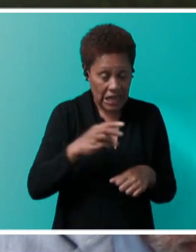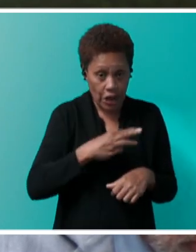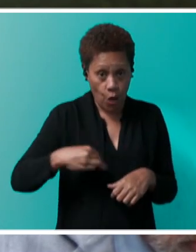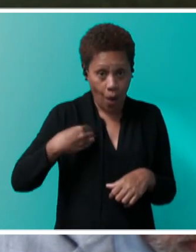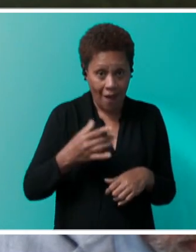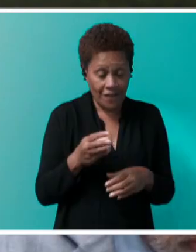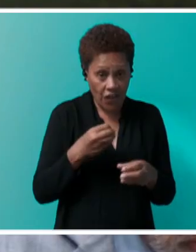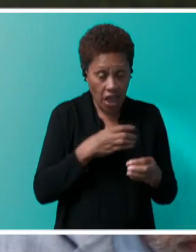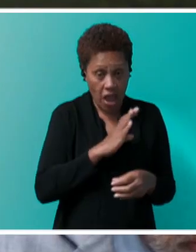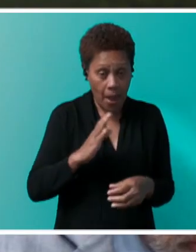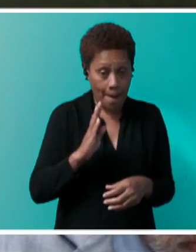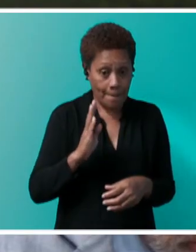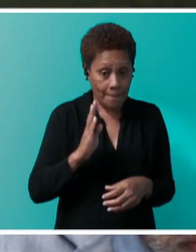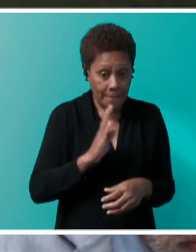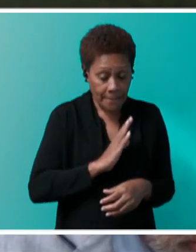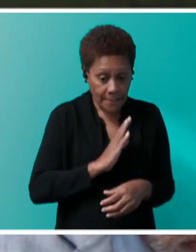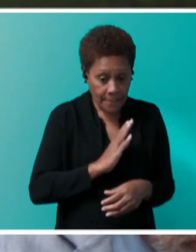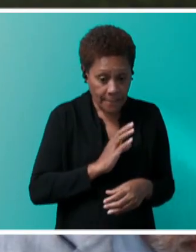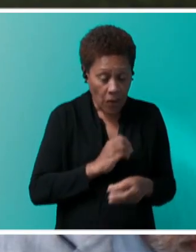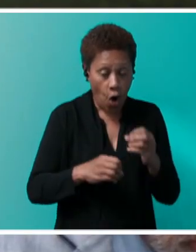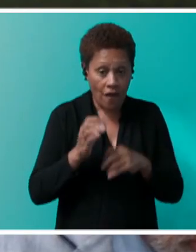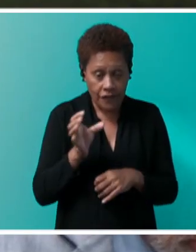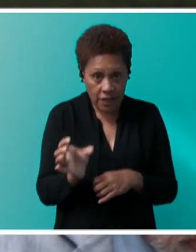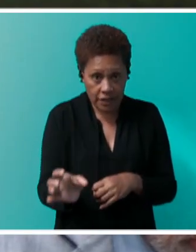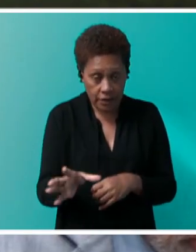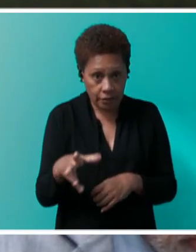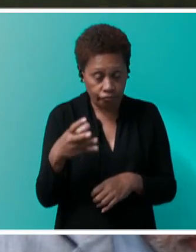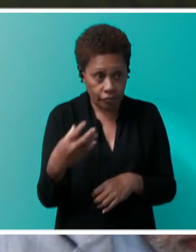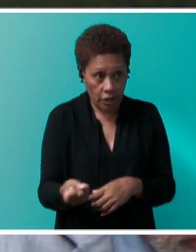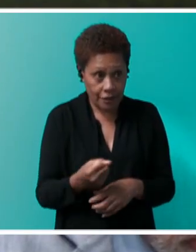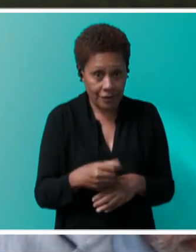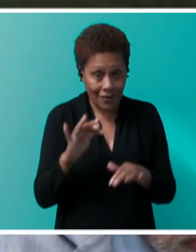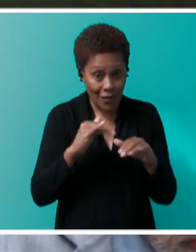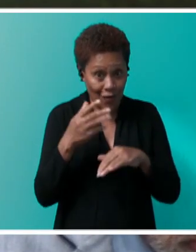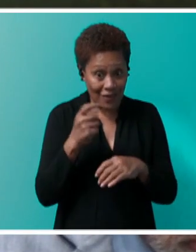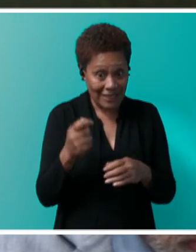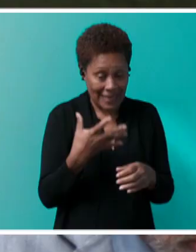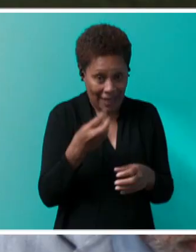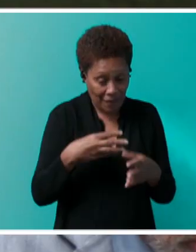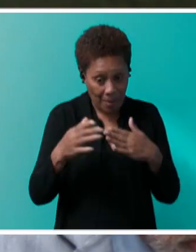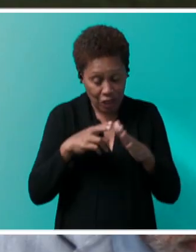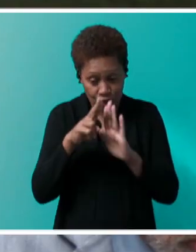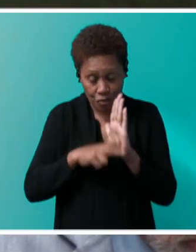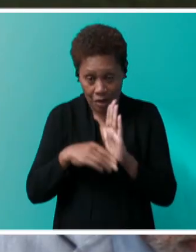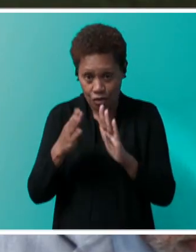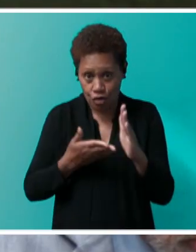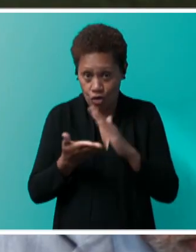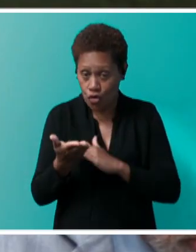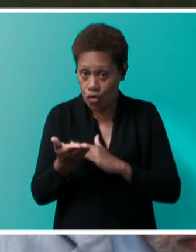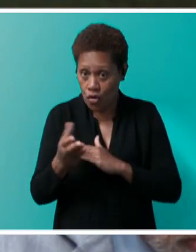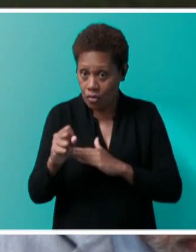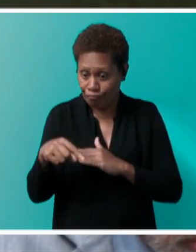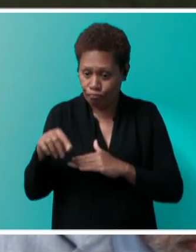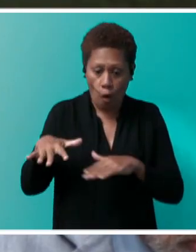positions dedicated specifically to children have now been confirmed to oversee case management and service delivery through our field offices across